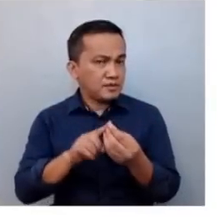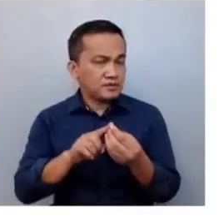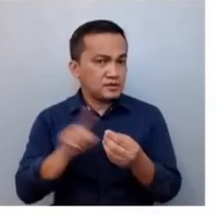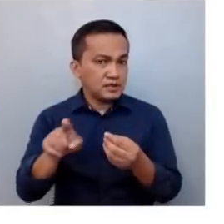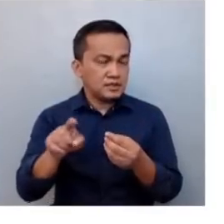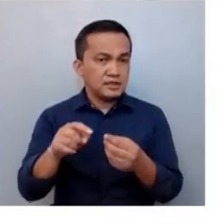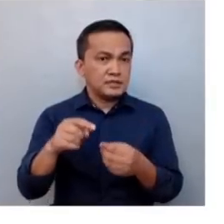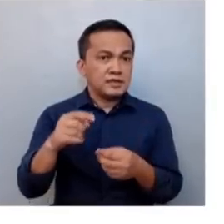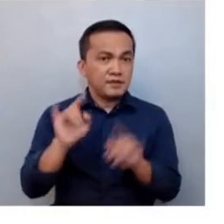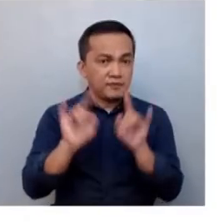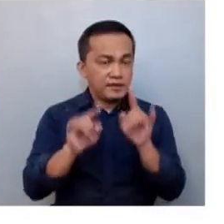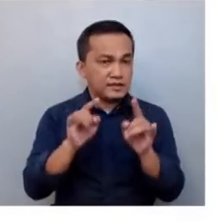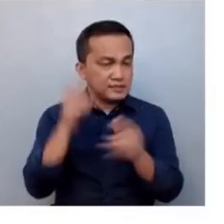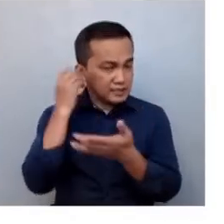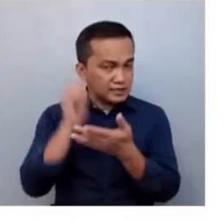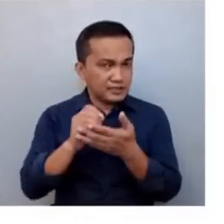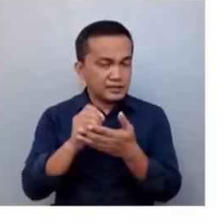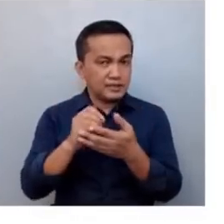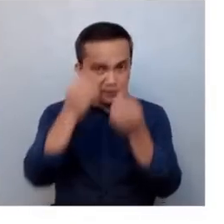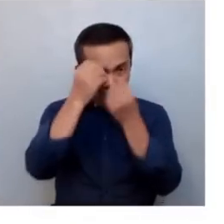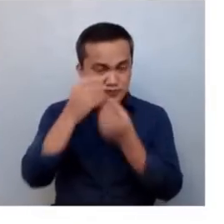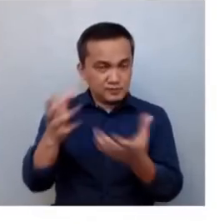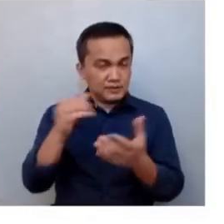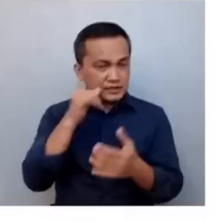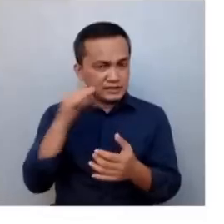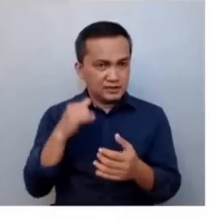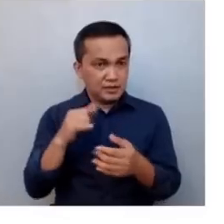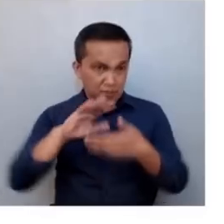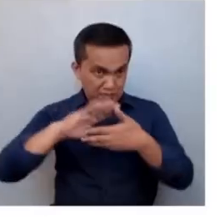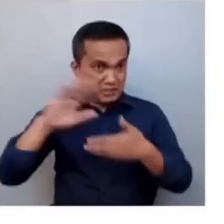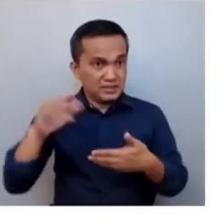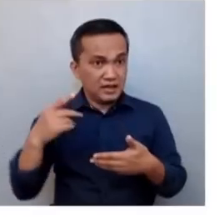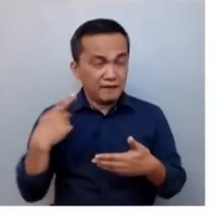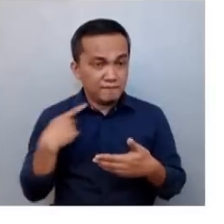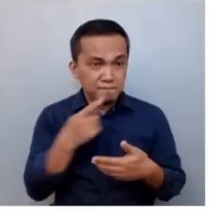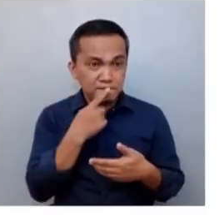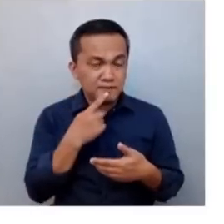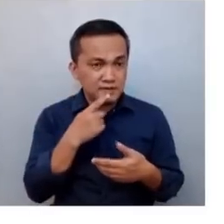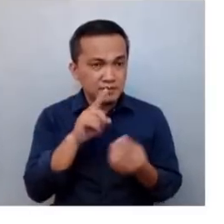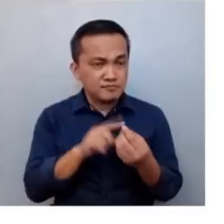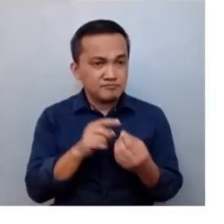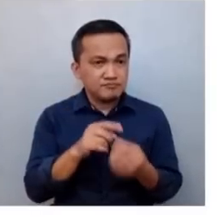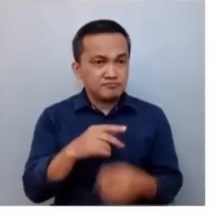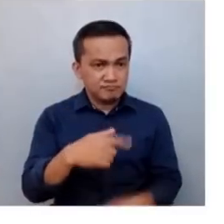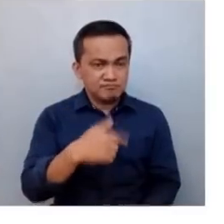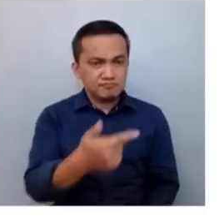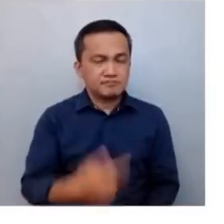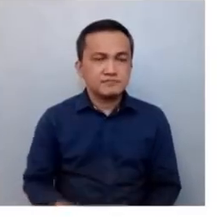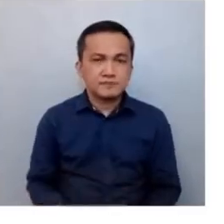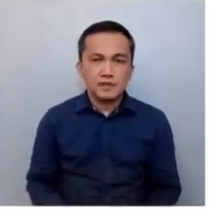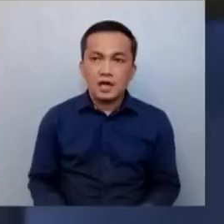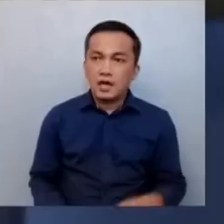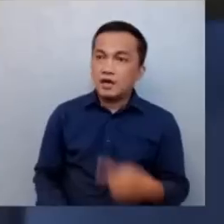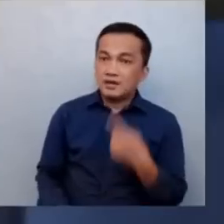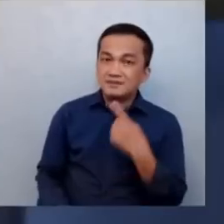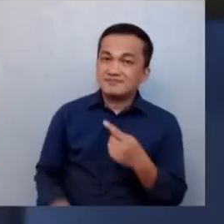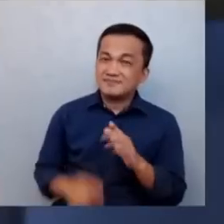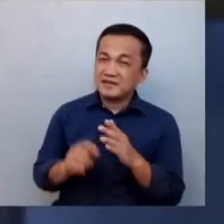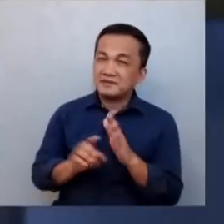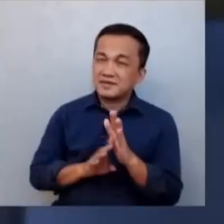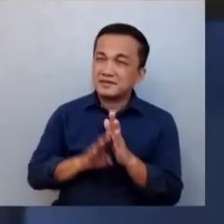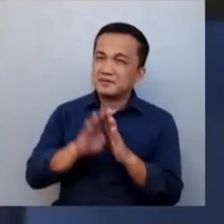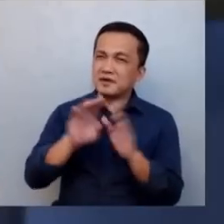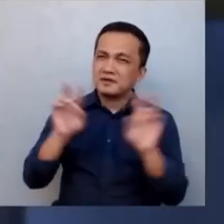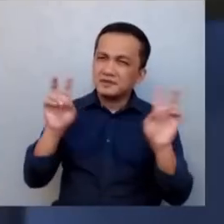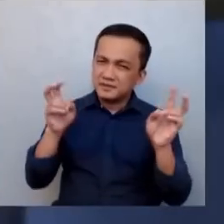had her first press briefing yesterday? Were there vloggers there, Pia? No developments on that